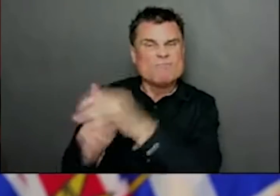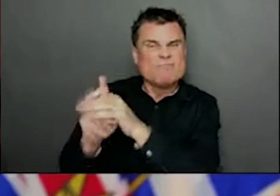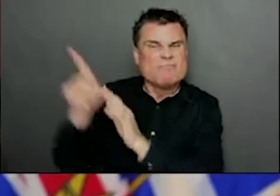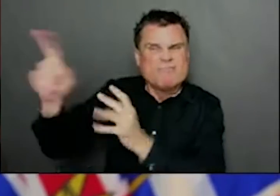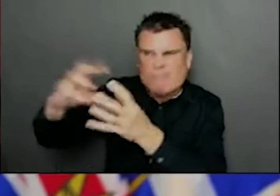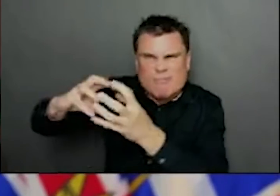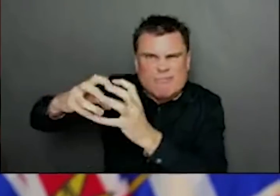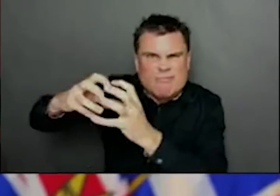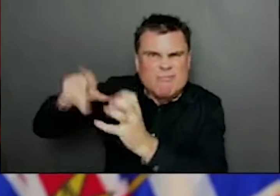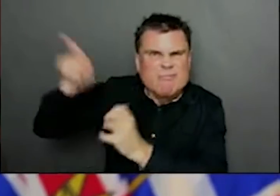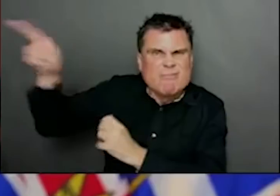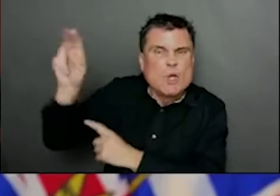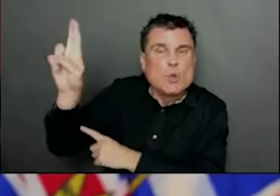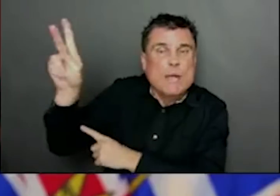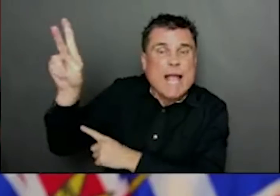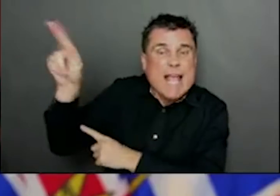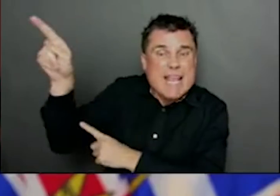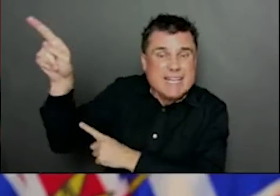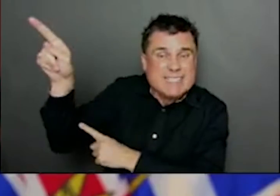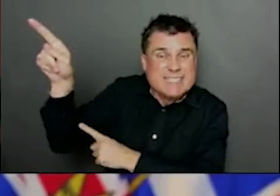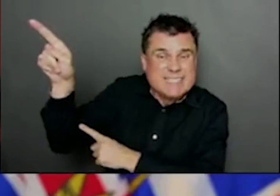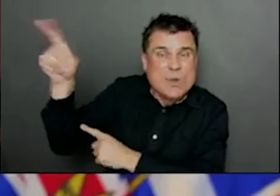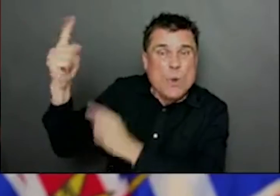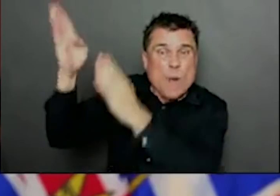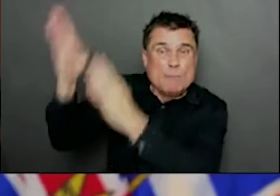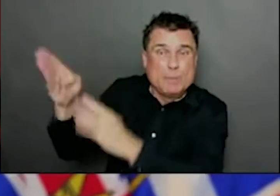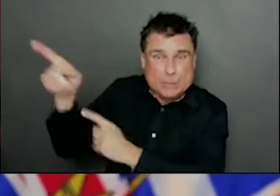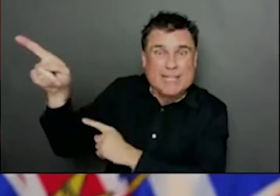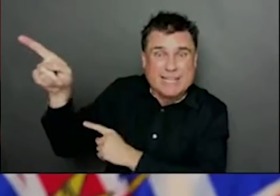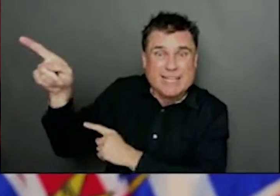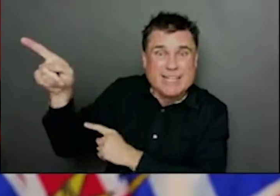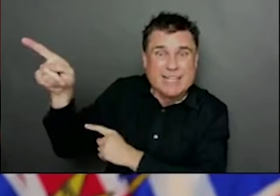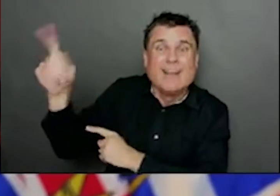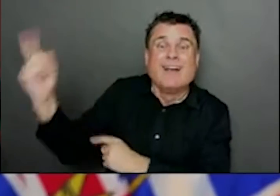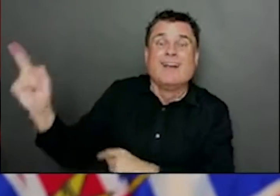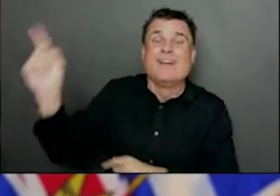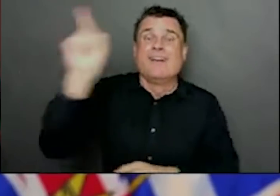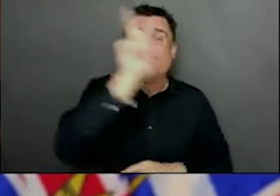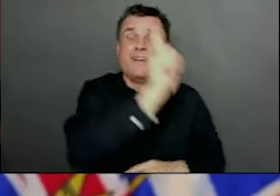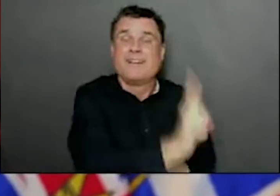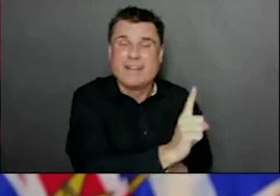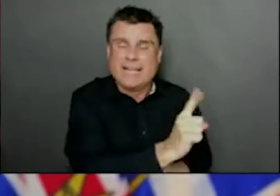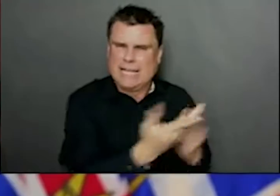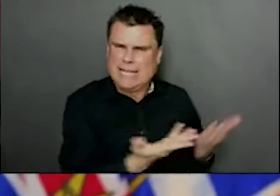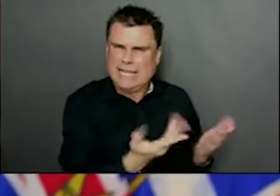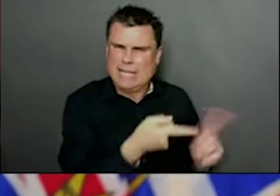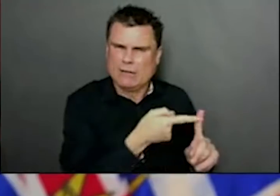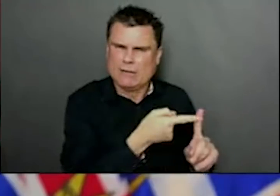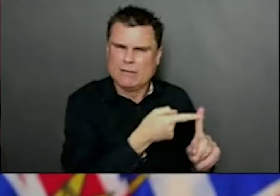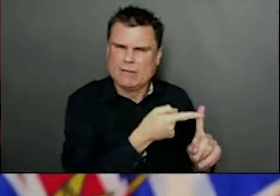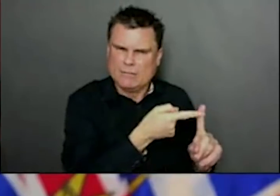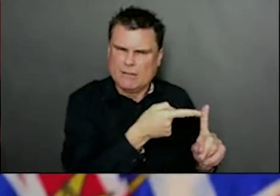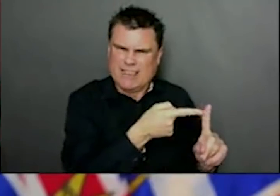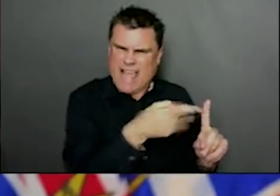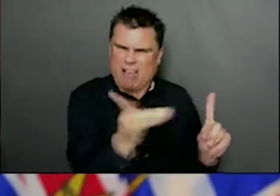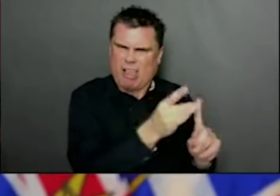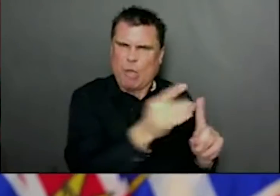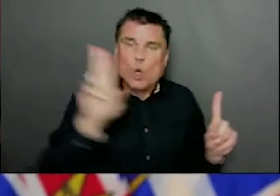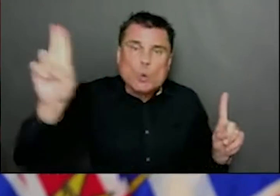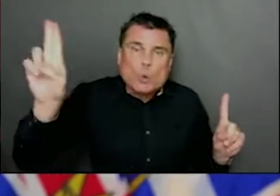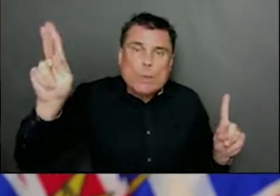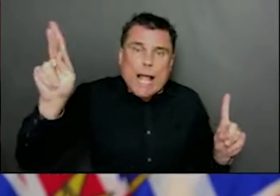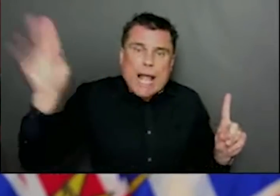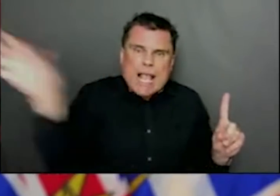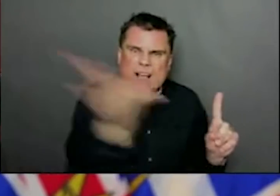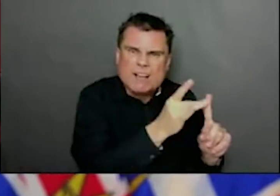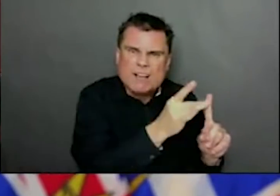had traveled from the UK into British Columbia with that variant. That person has remained in isolation.